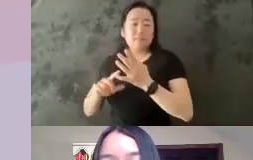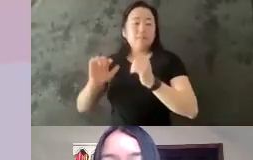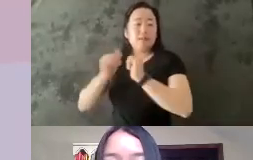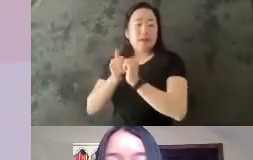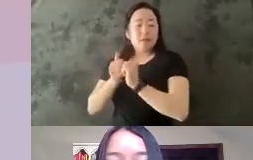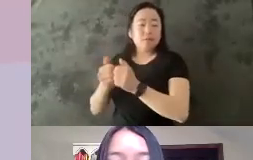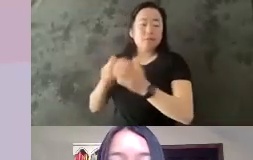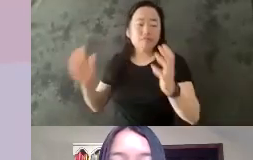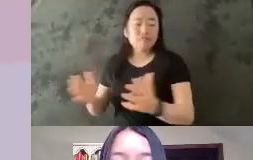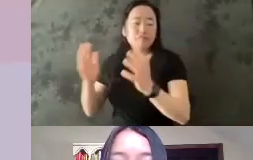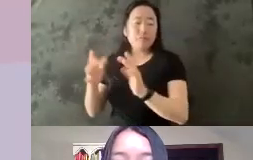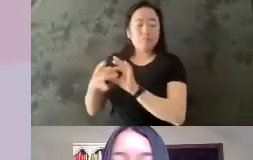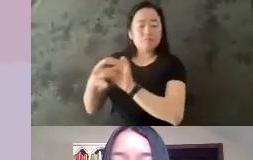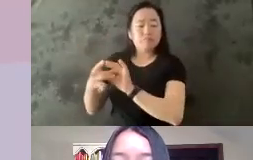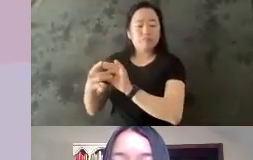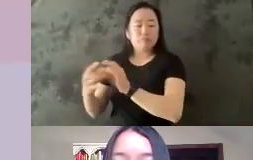relationship with survivors.